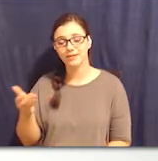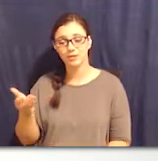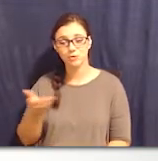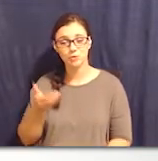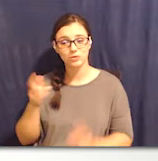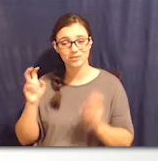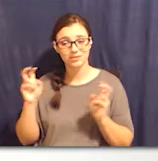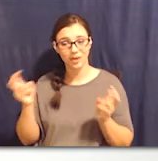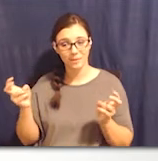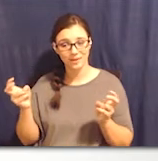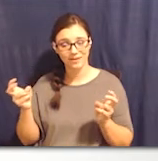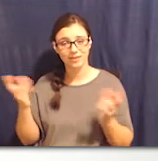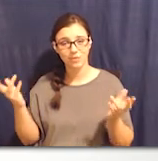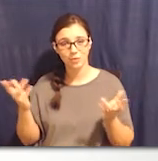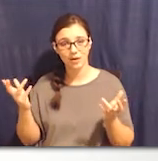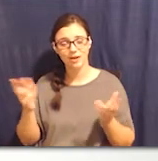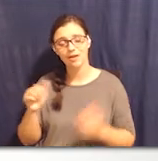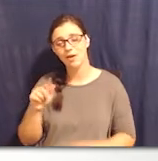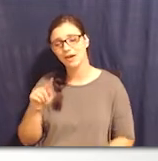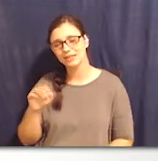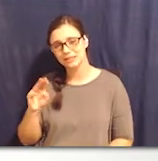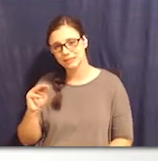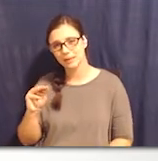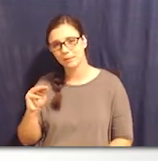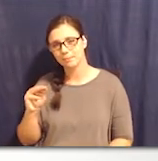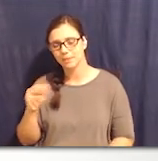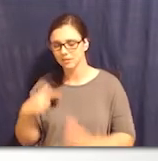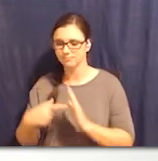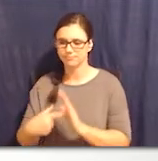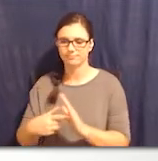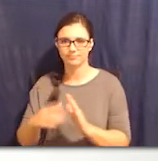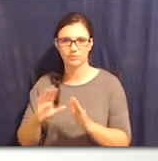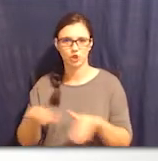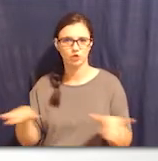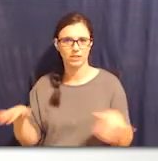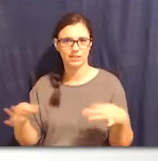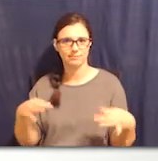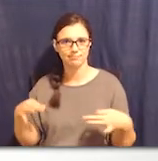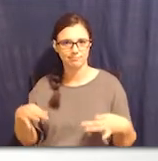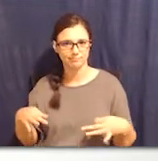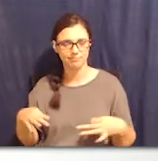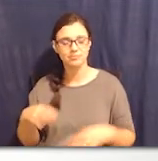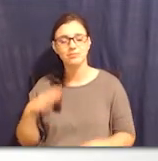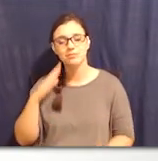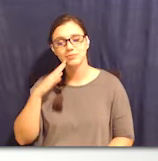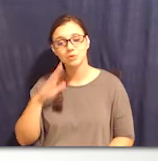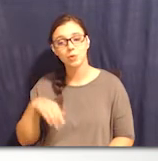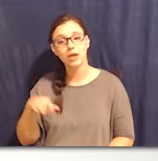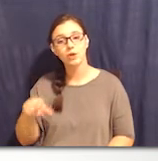My Name is Faye, which introduces the topic of autism to children,